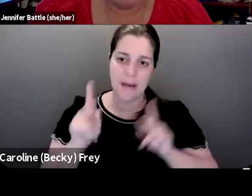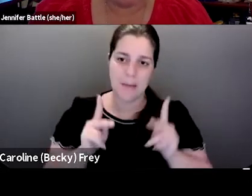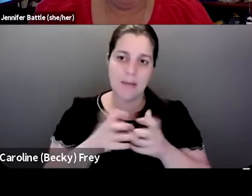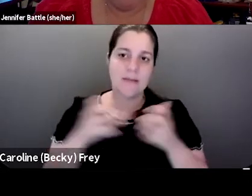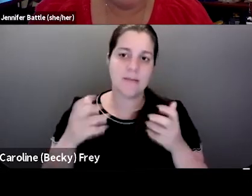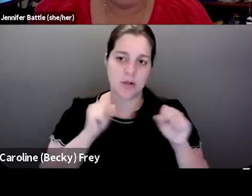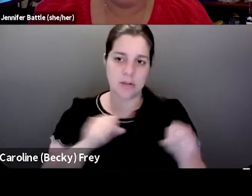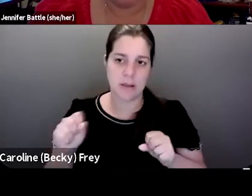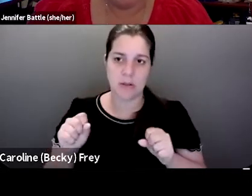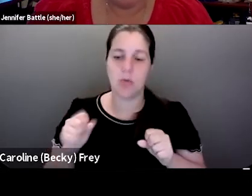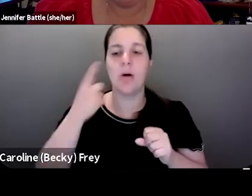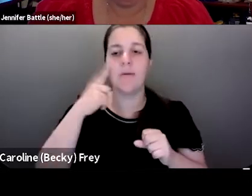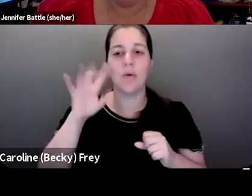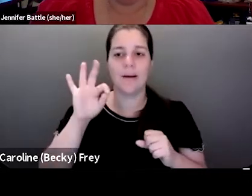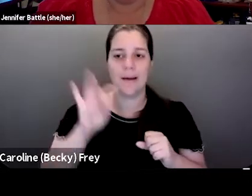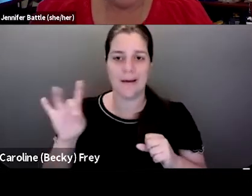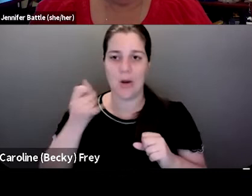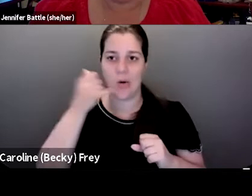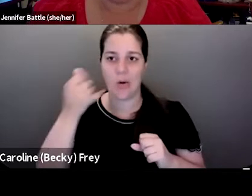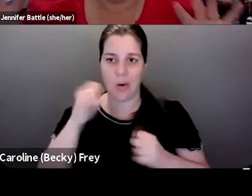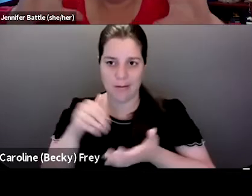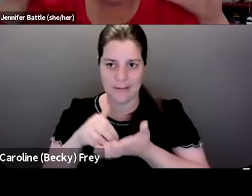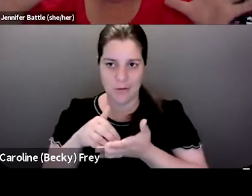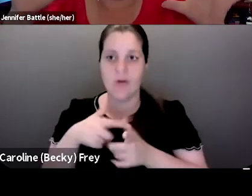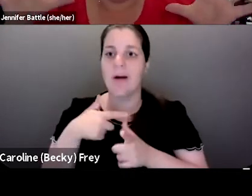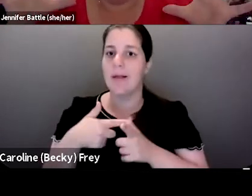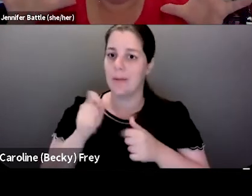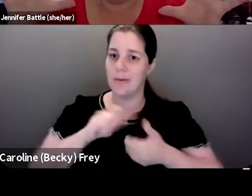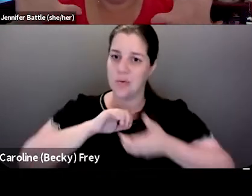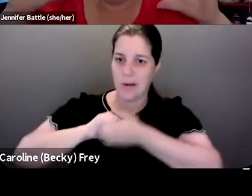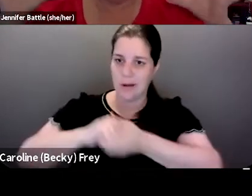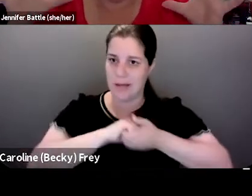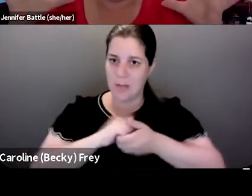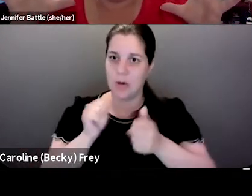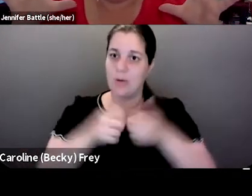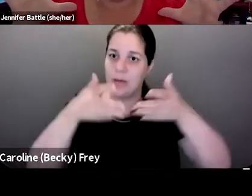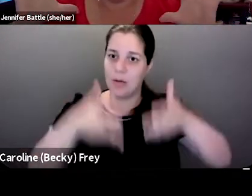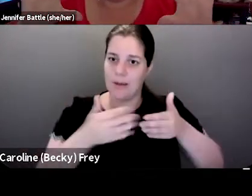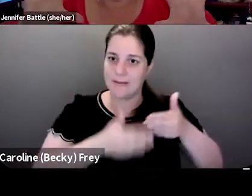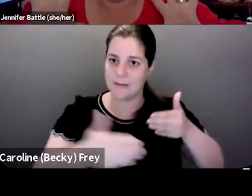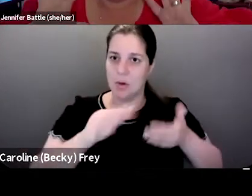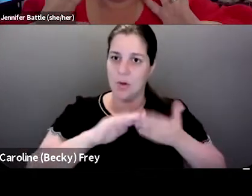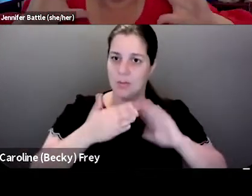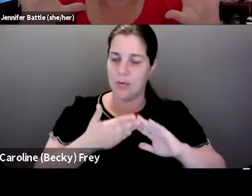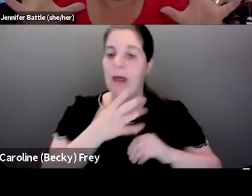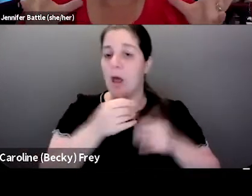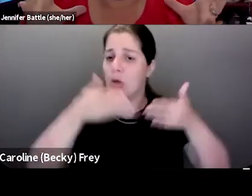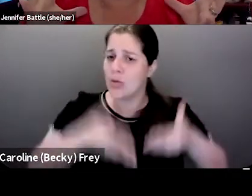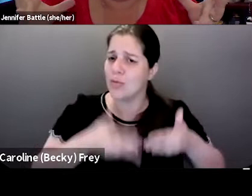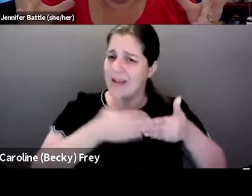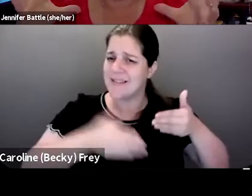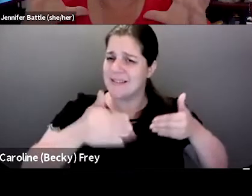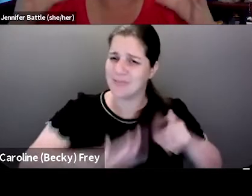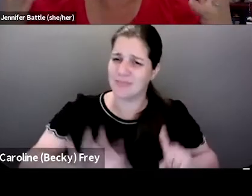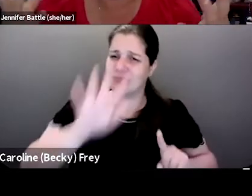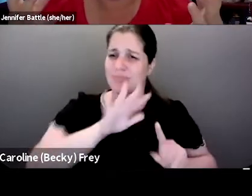our 988 call center, and then work collaboratively with the rest of the community and the rest of our state as far as those handoffs